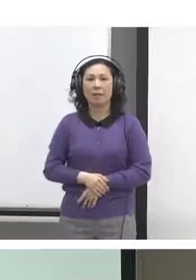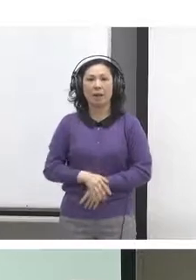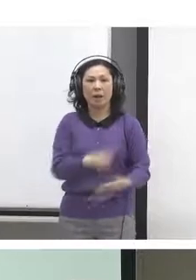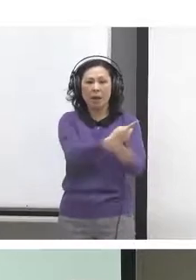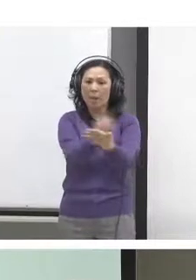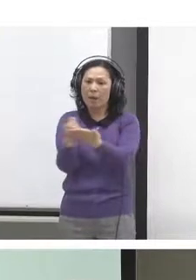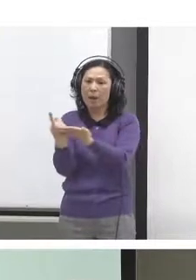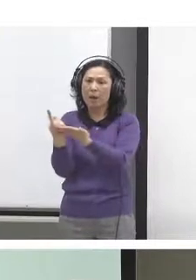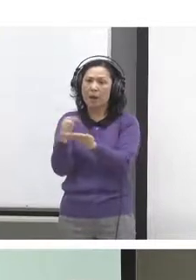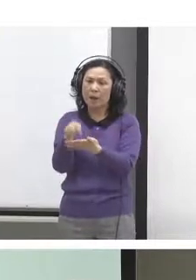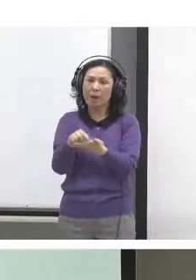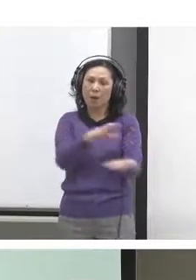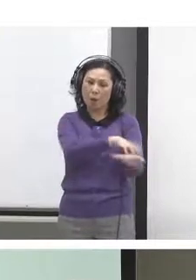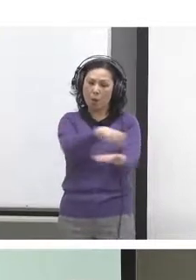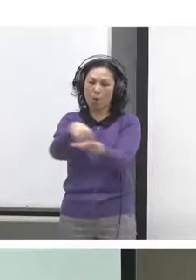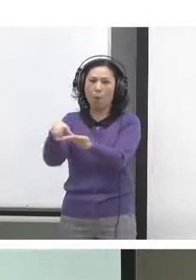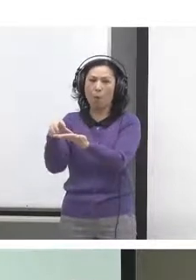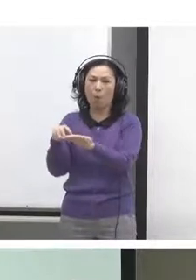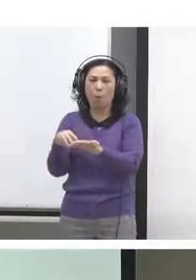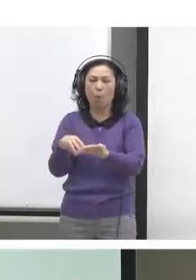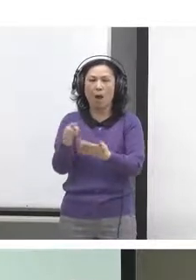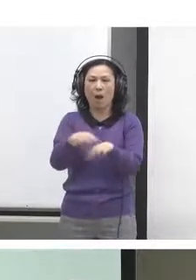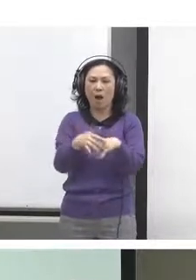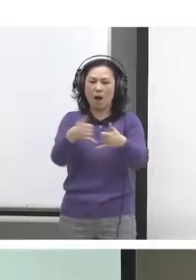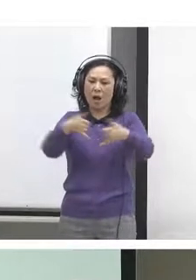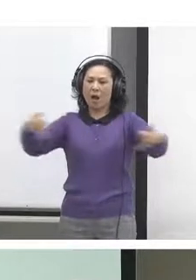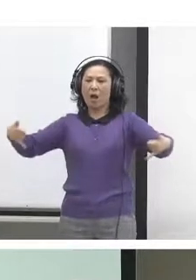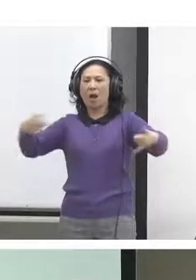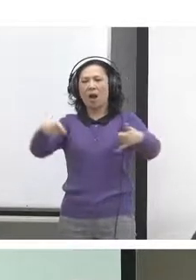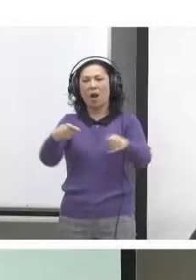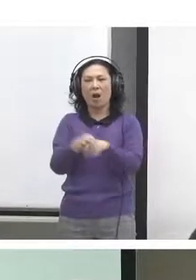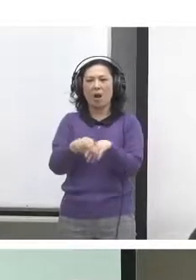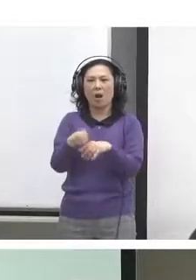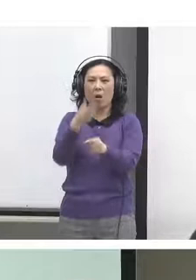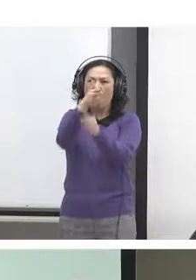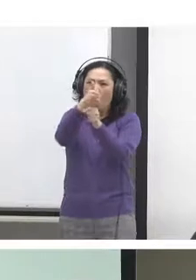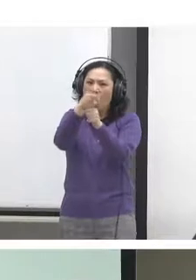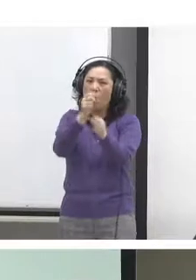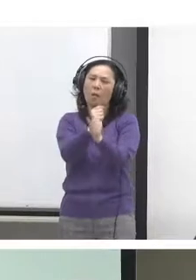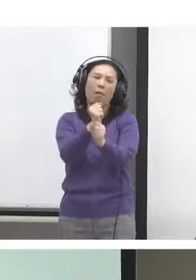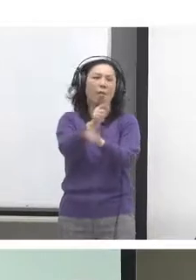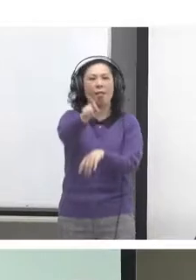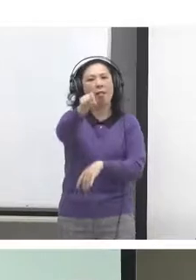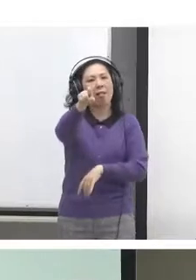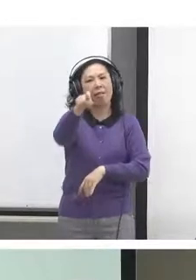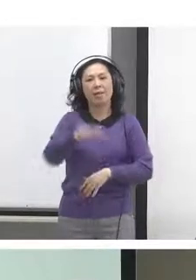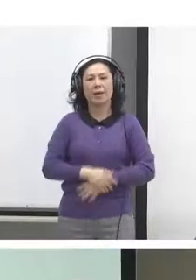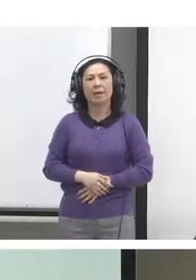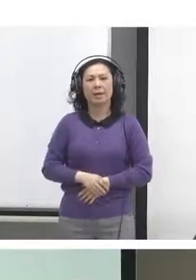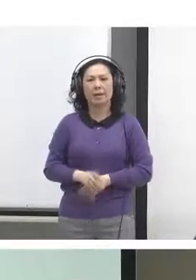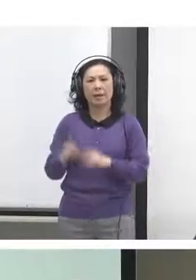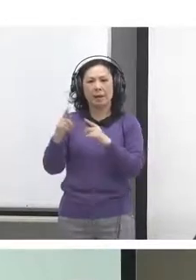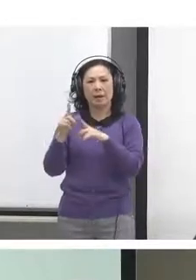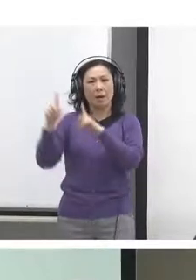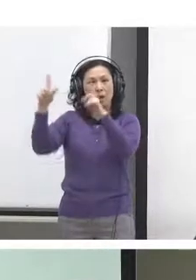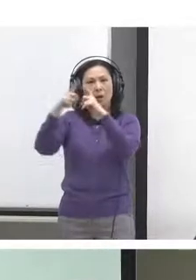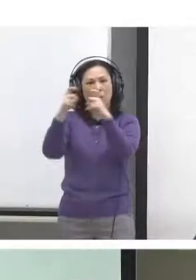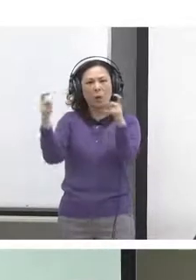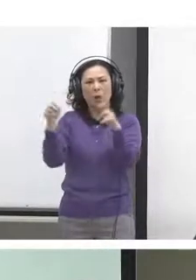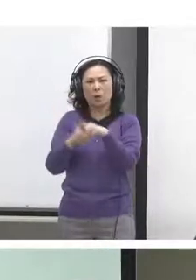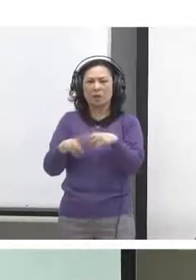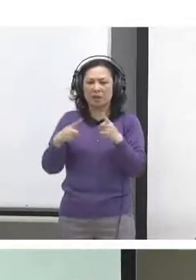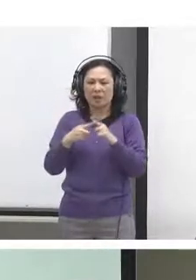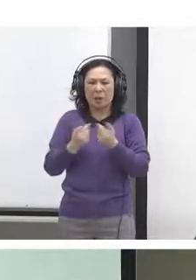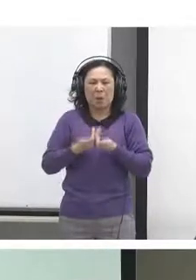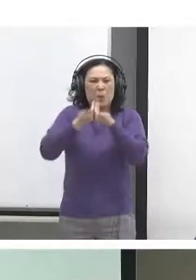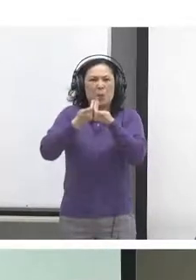remotely. Also, population density in Tokyo was too much high, and local cities' populations have been